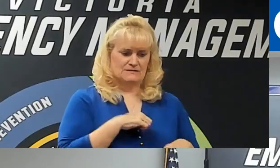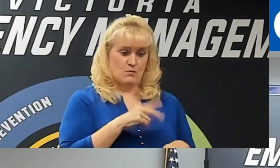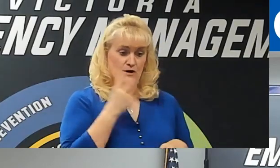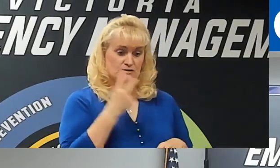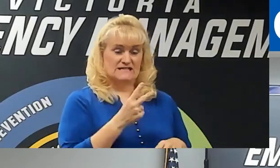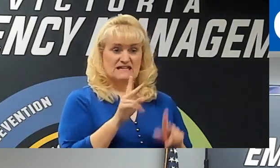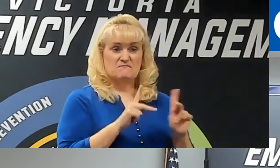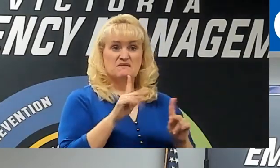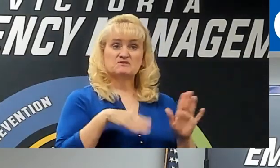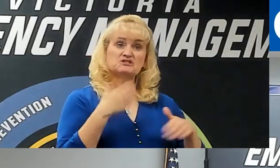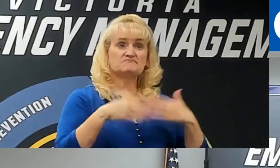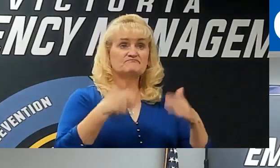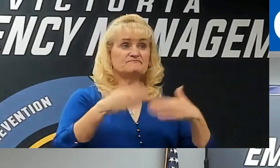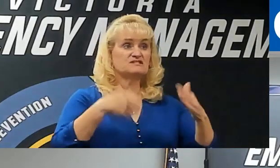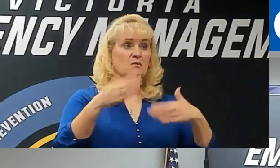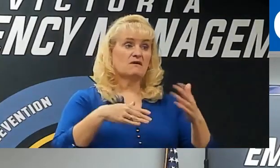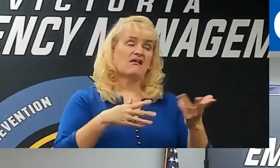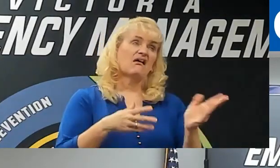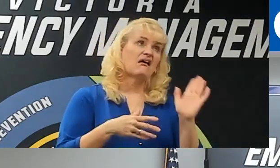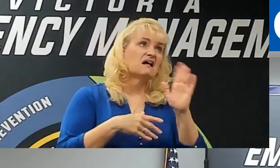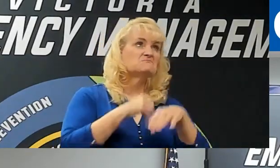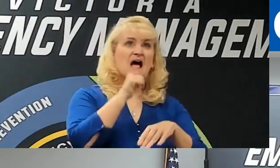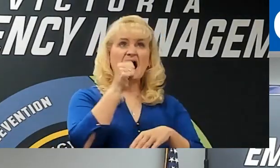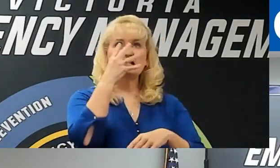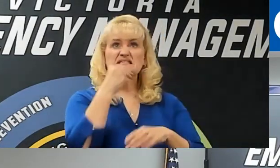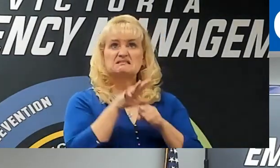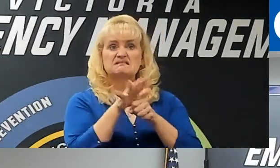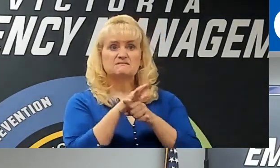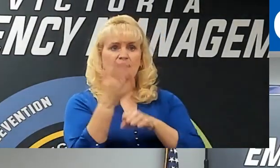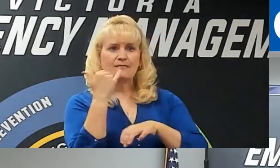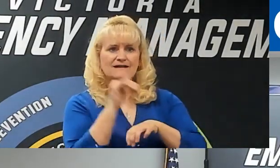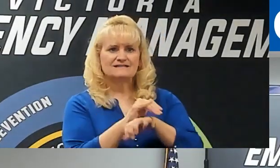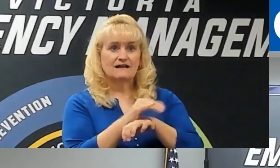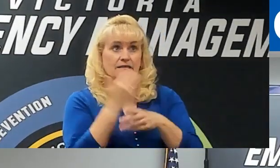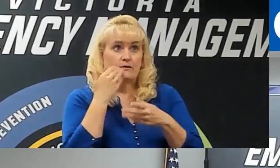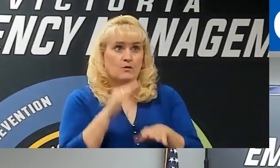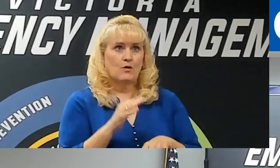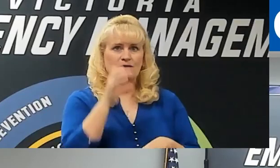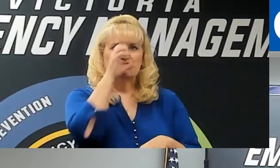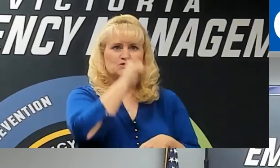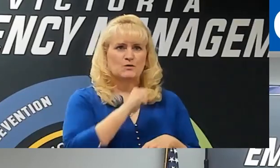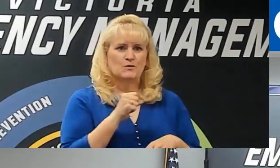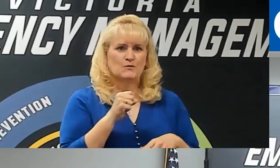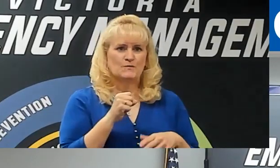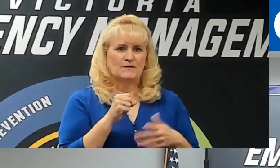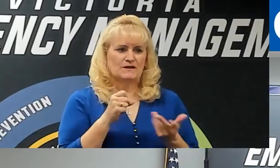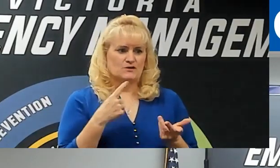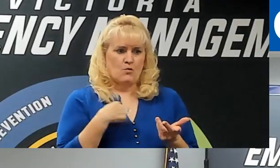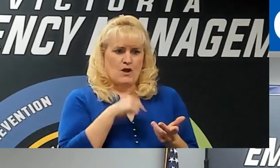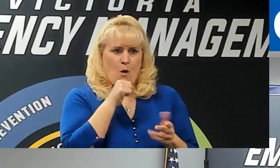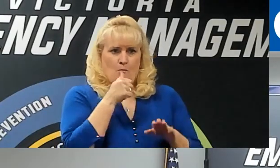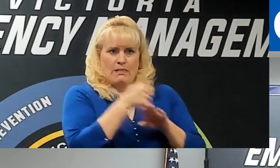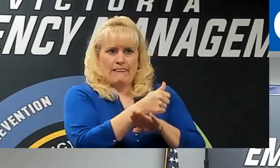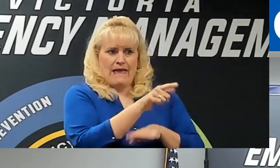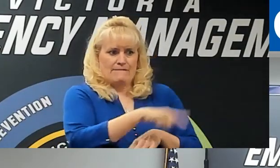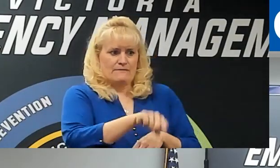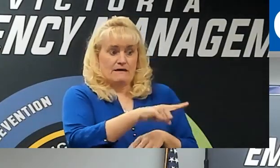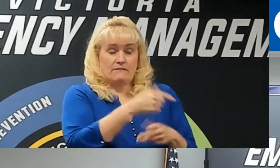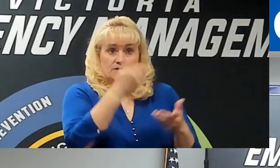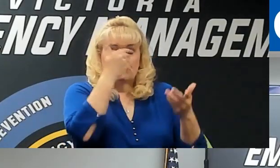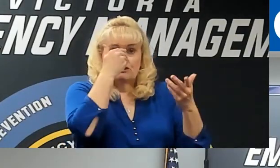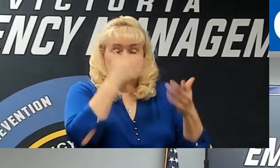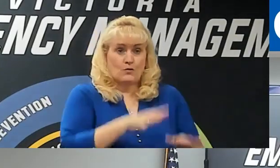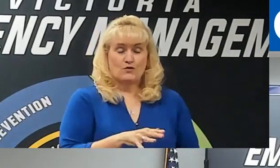go on, and it's just like, well, didn't get enough sleep last night, and they assume that's what it is. So we don't fault them for it. I mean, it's